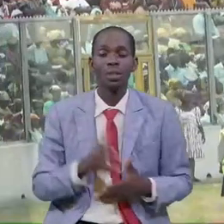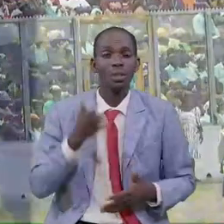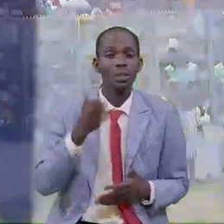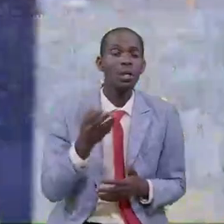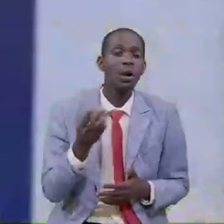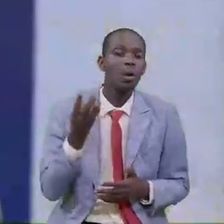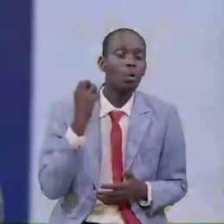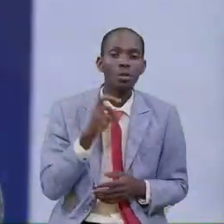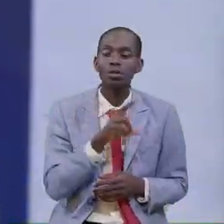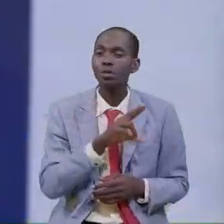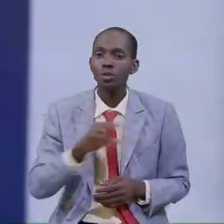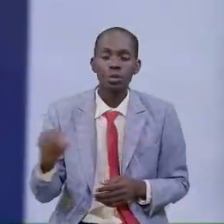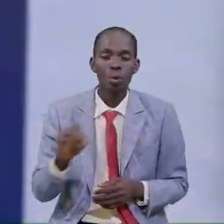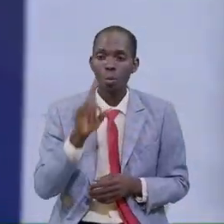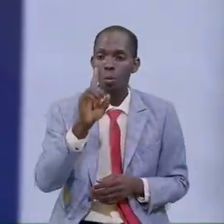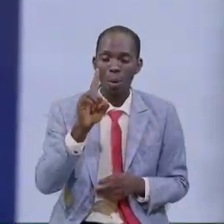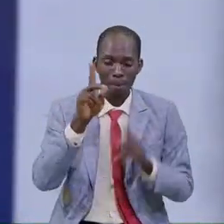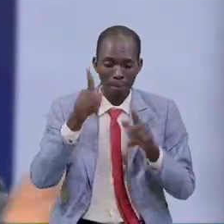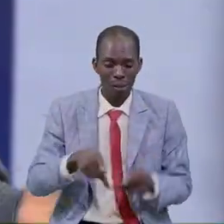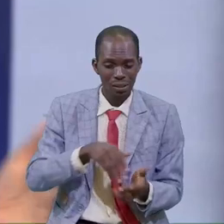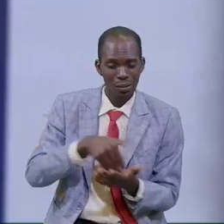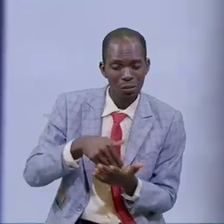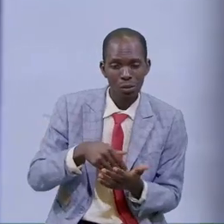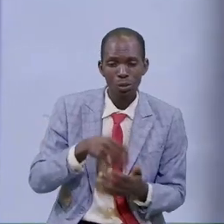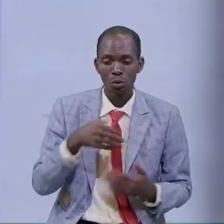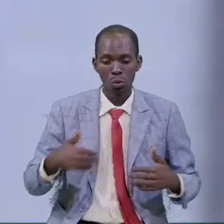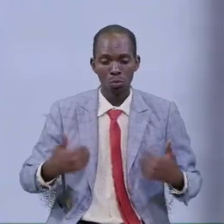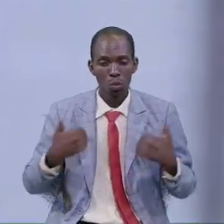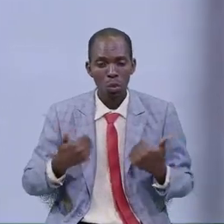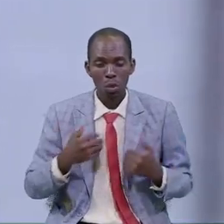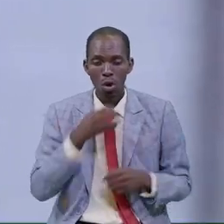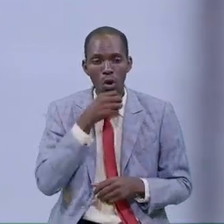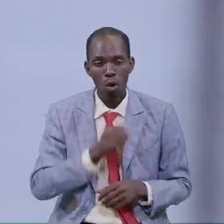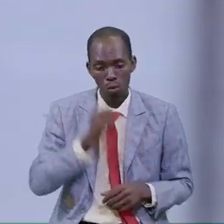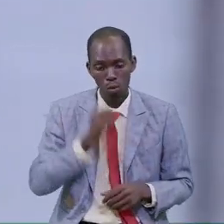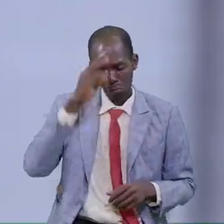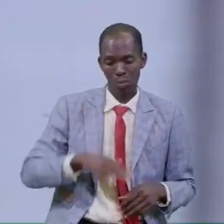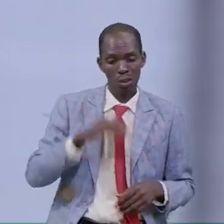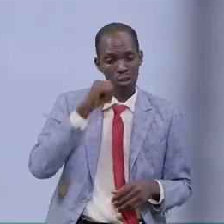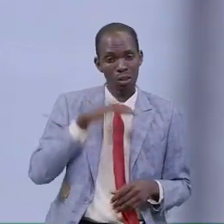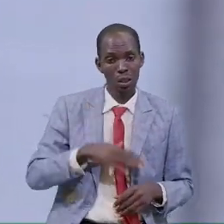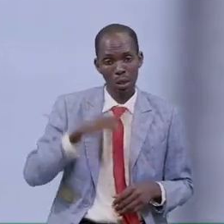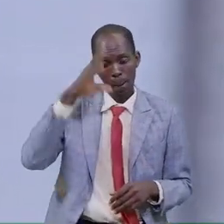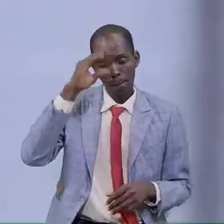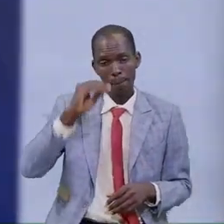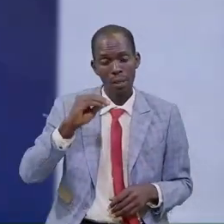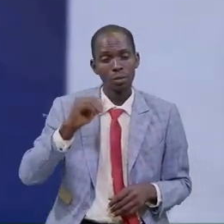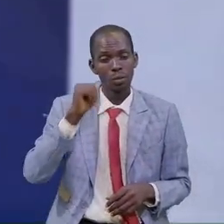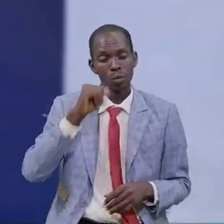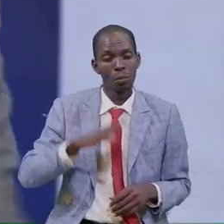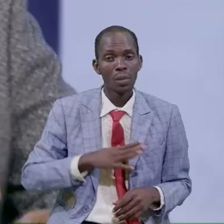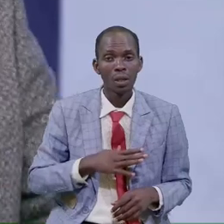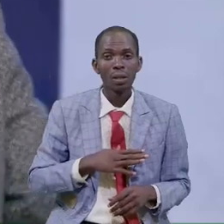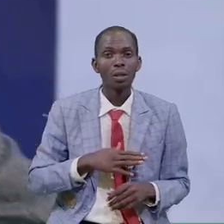feeble person, old, young, boy, girl. Men, women of their